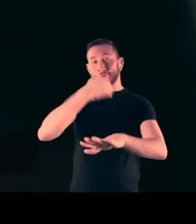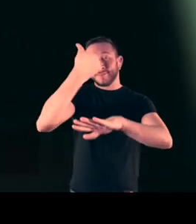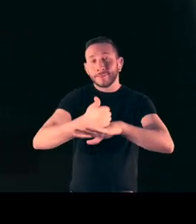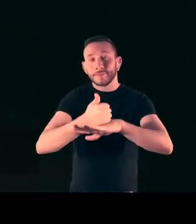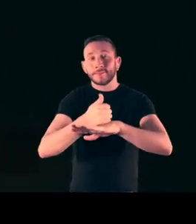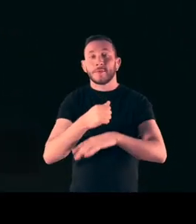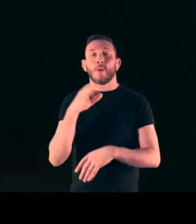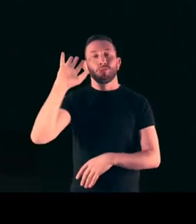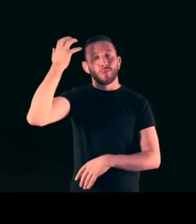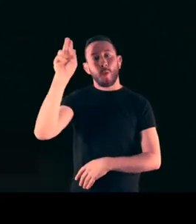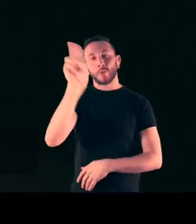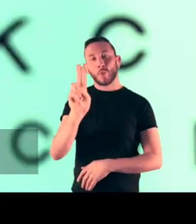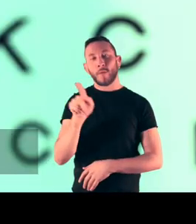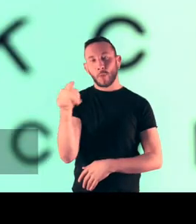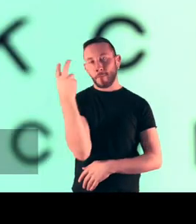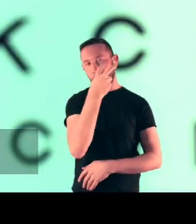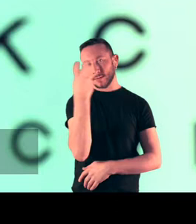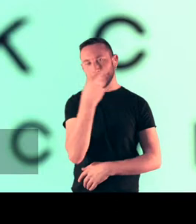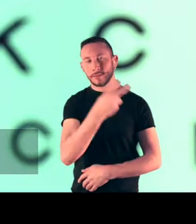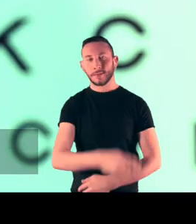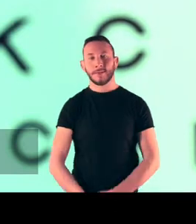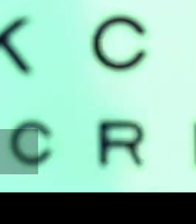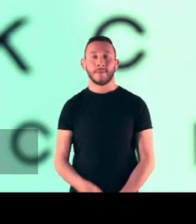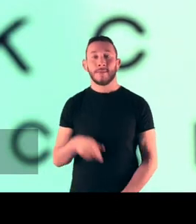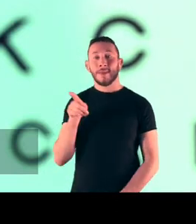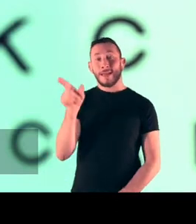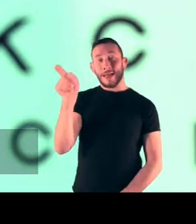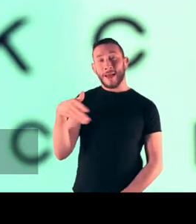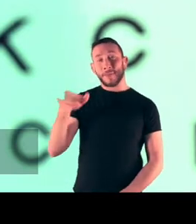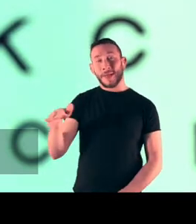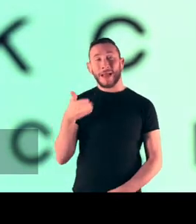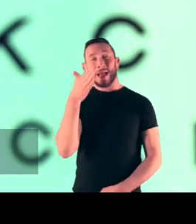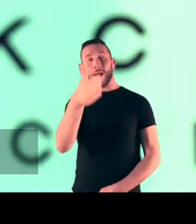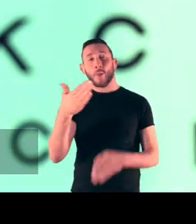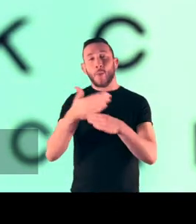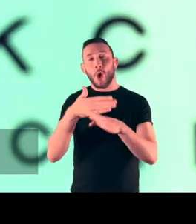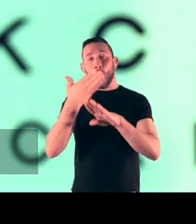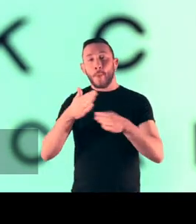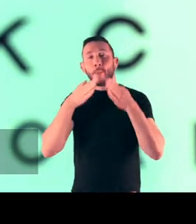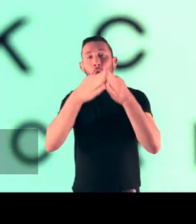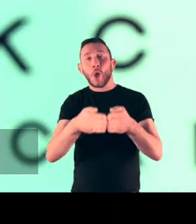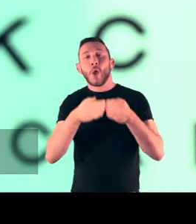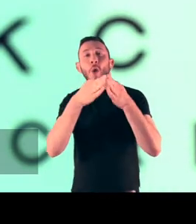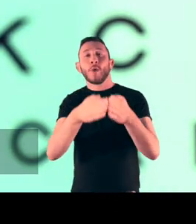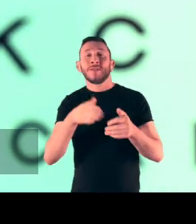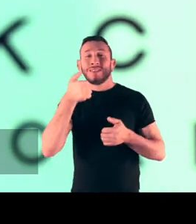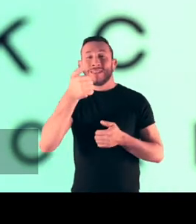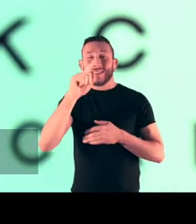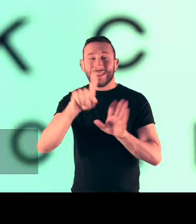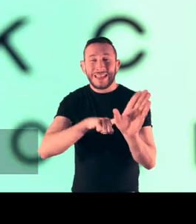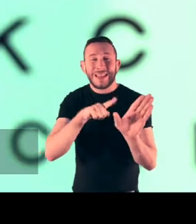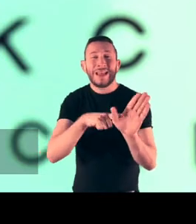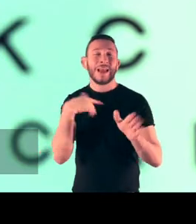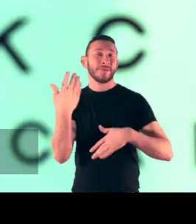Royal School for the Blind. He'd gone to work on pearls when he was 11, done 6 years of that,